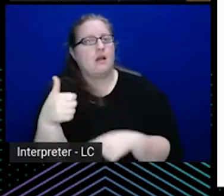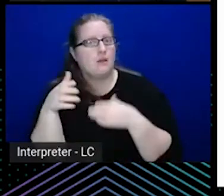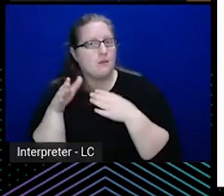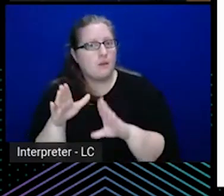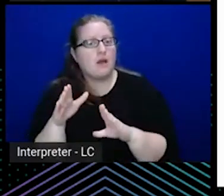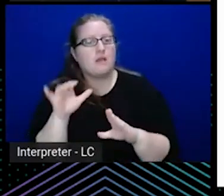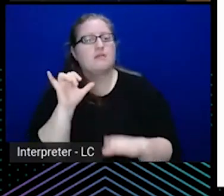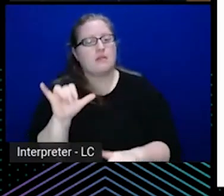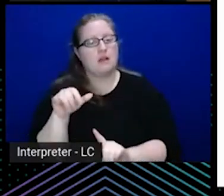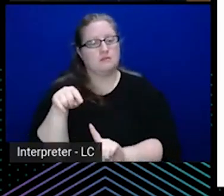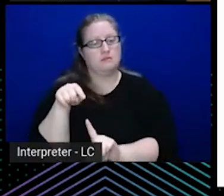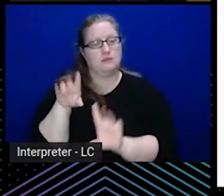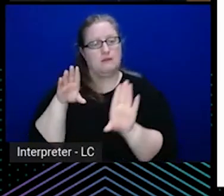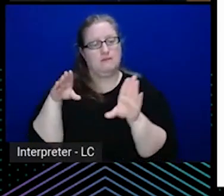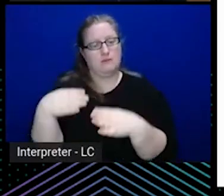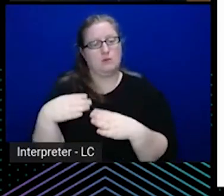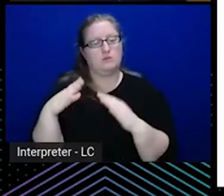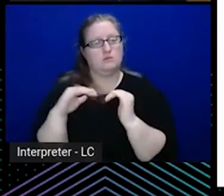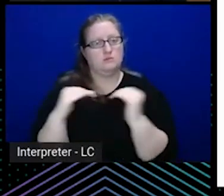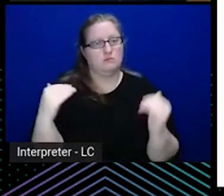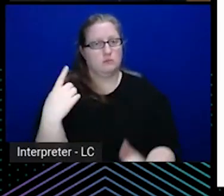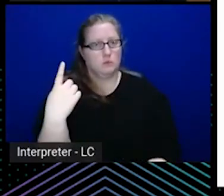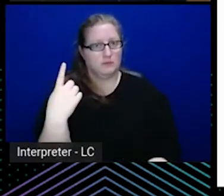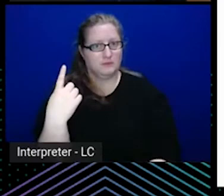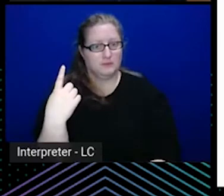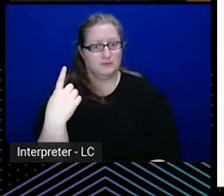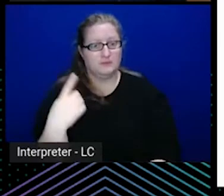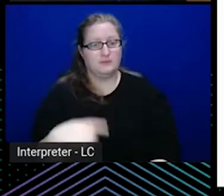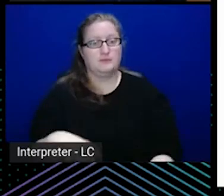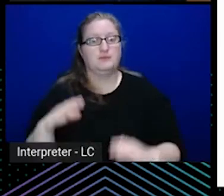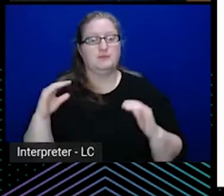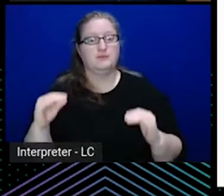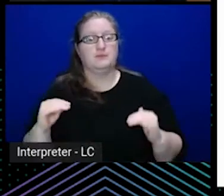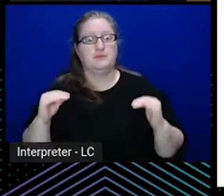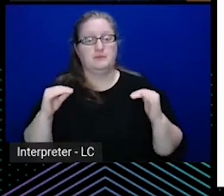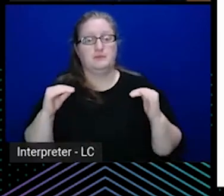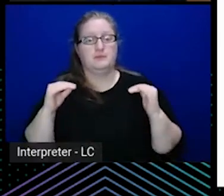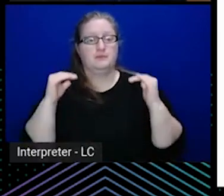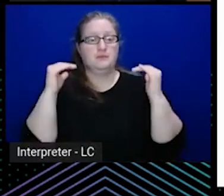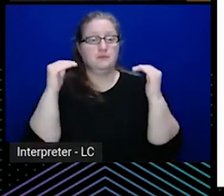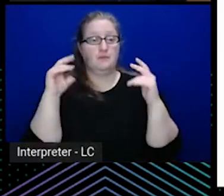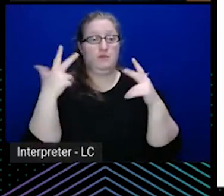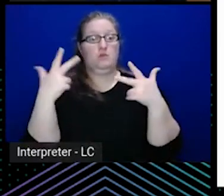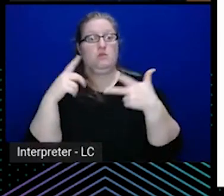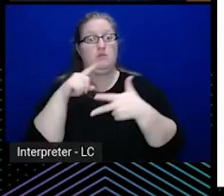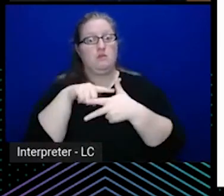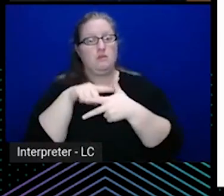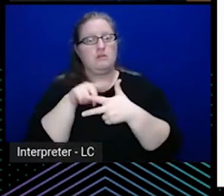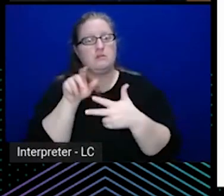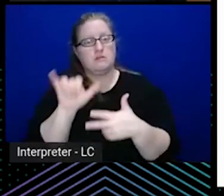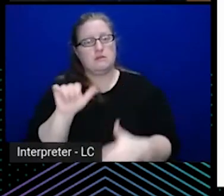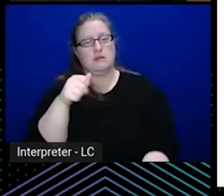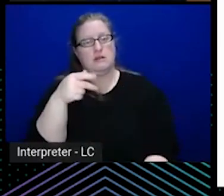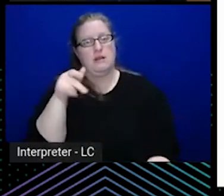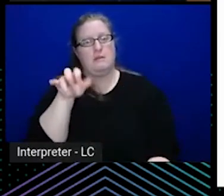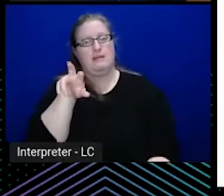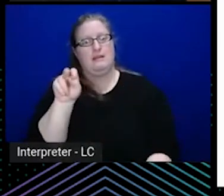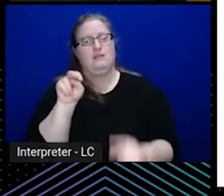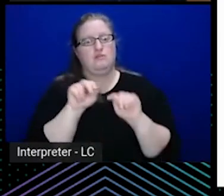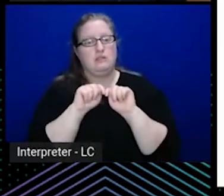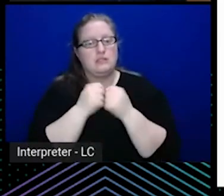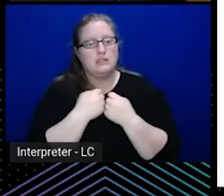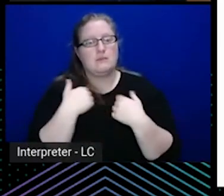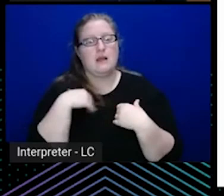side. And the layer of furnishing is obviously part of the application. It has its own